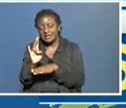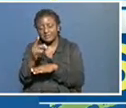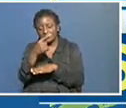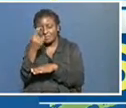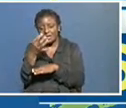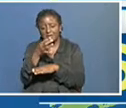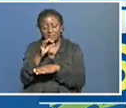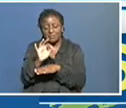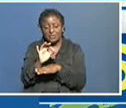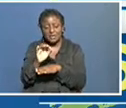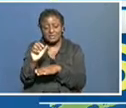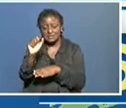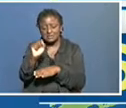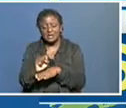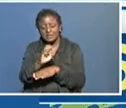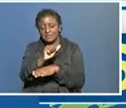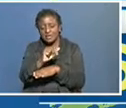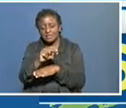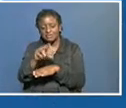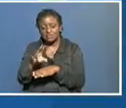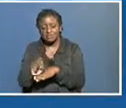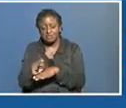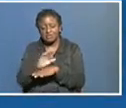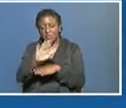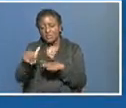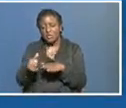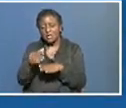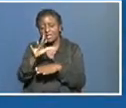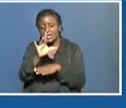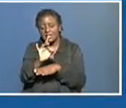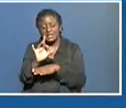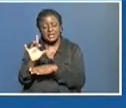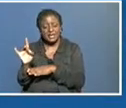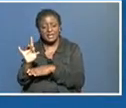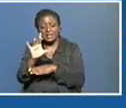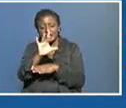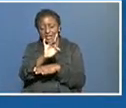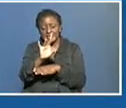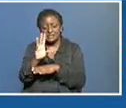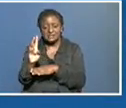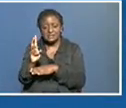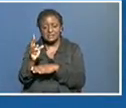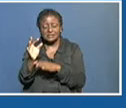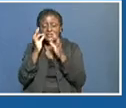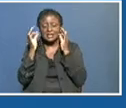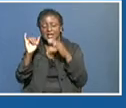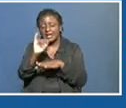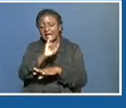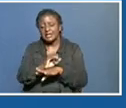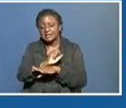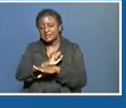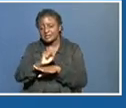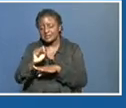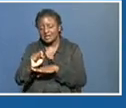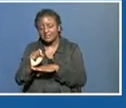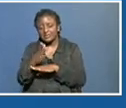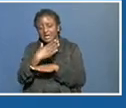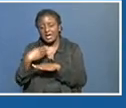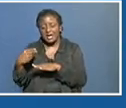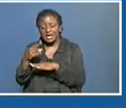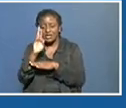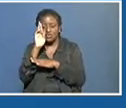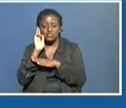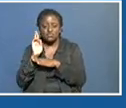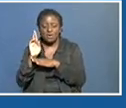South Andros, and Fresh Creek and Central Andros, all at 88 degrees. 86 in Ardiston, Cat Island, San Salvador, and